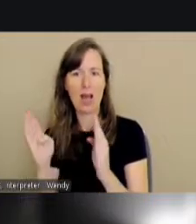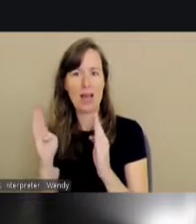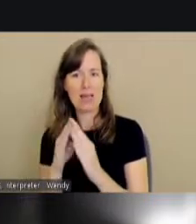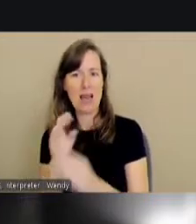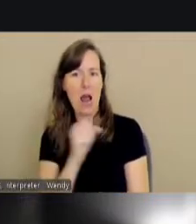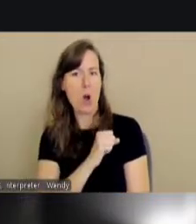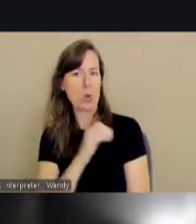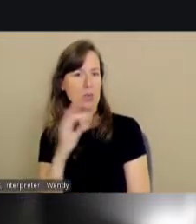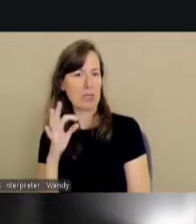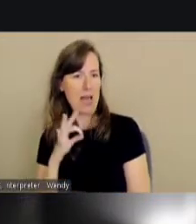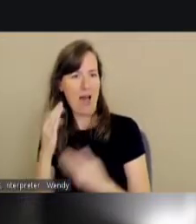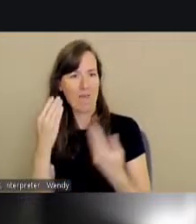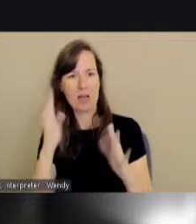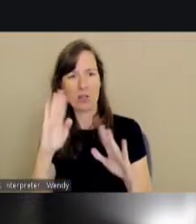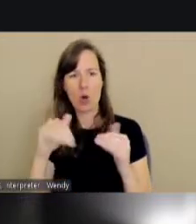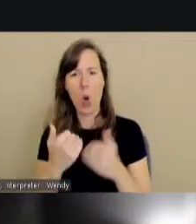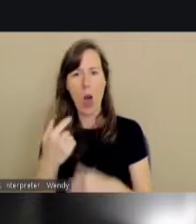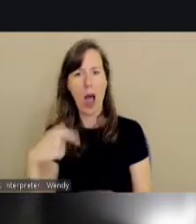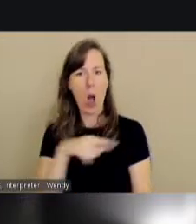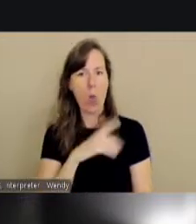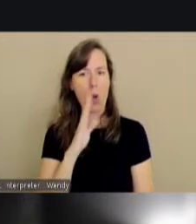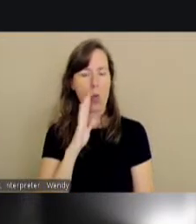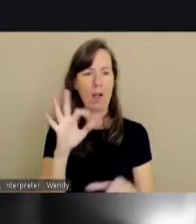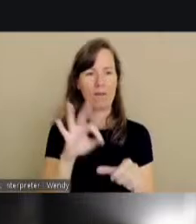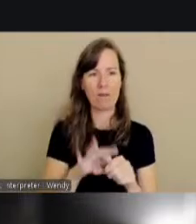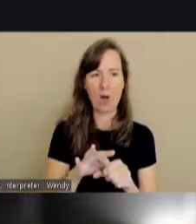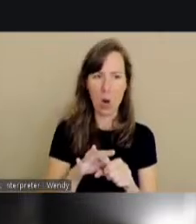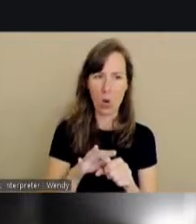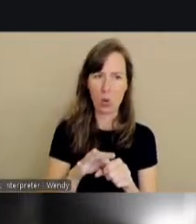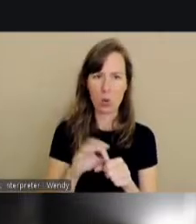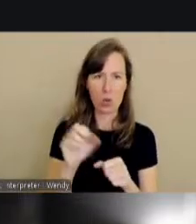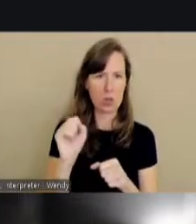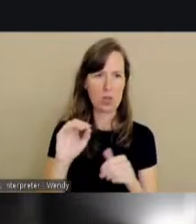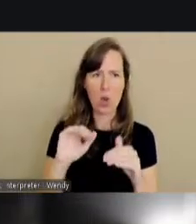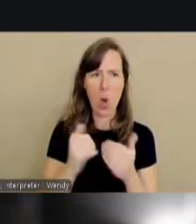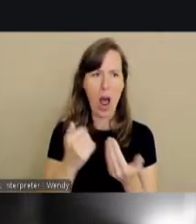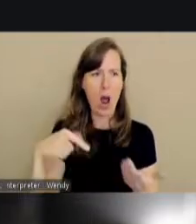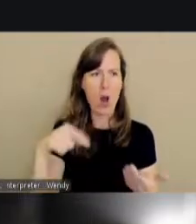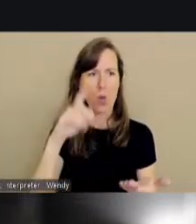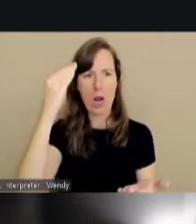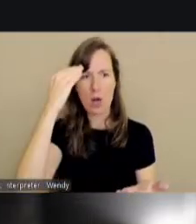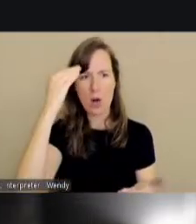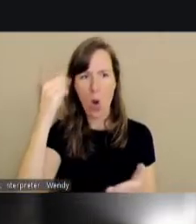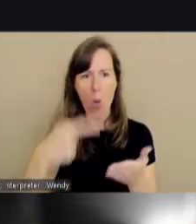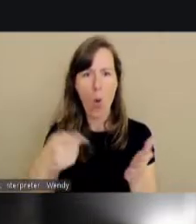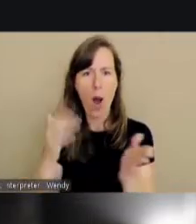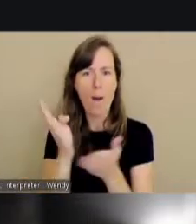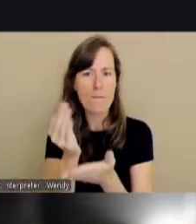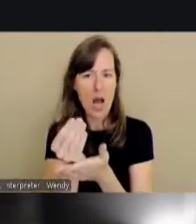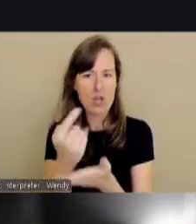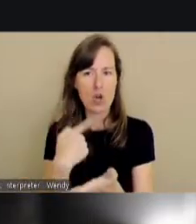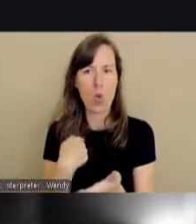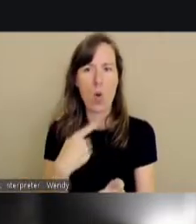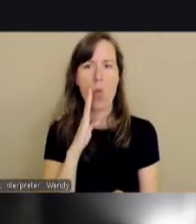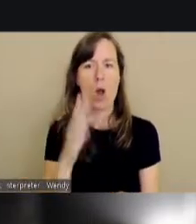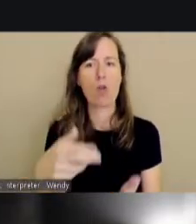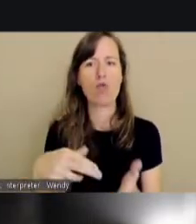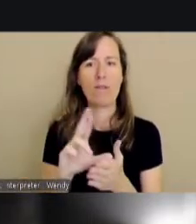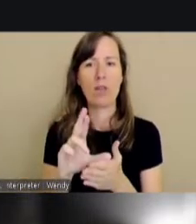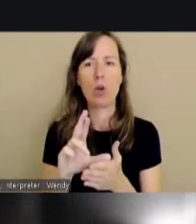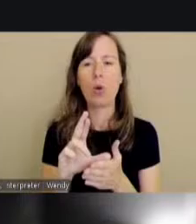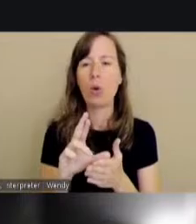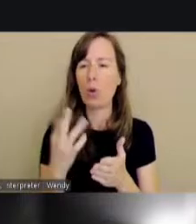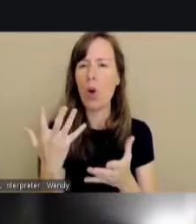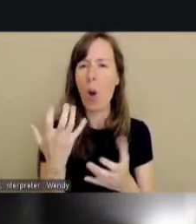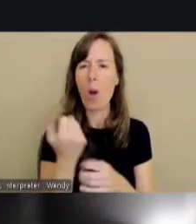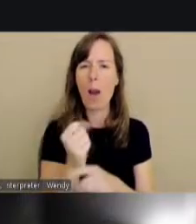doesn't know how we're going to vote. So how do we know what budget we're going to review? I just want to make sure